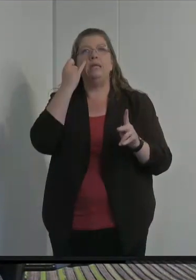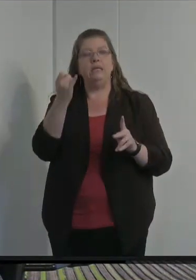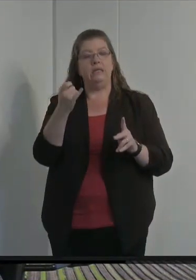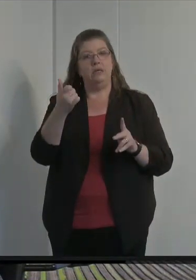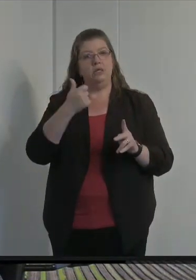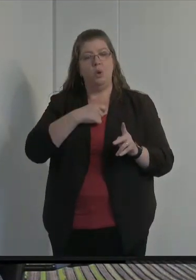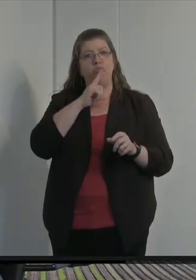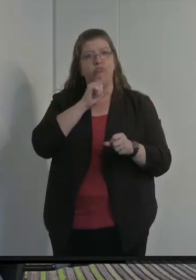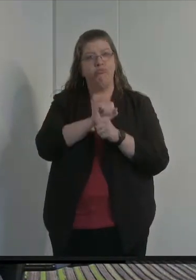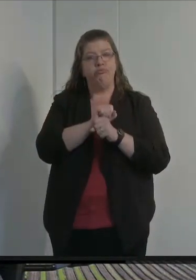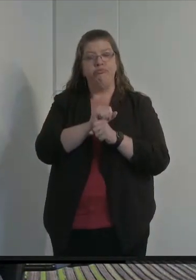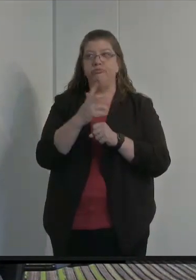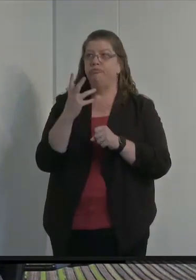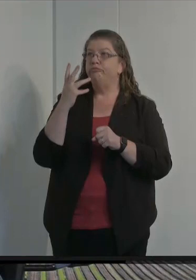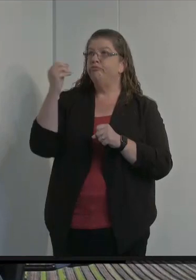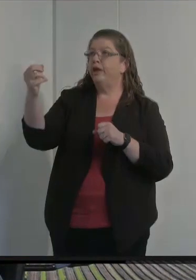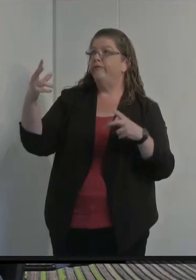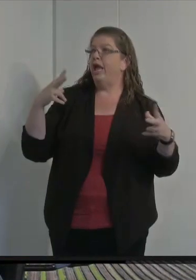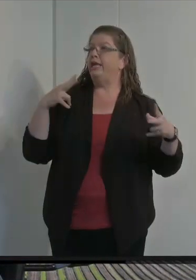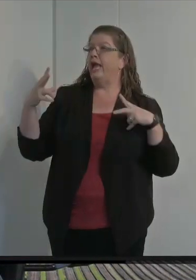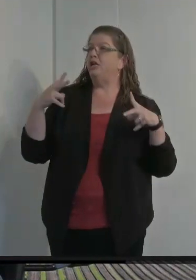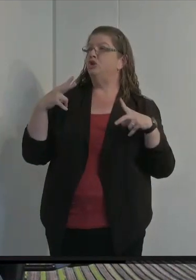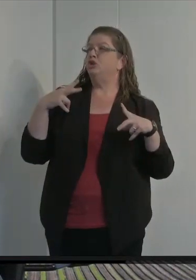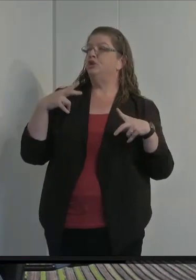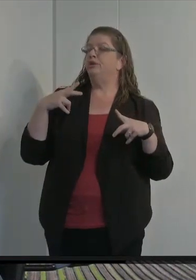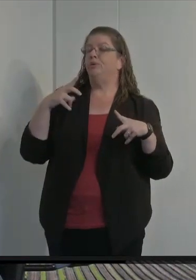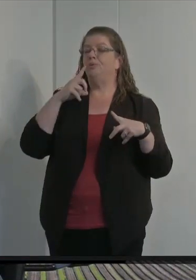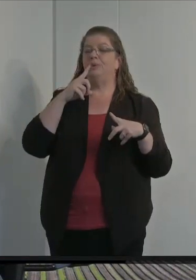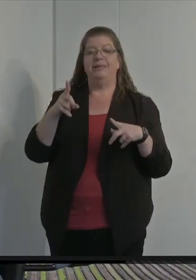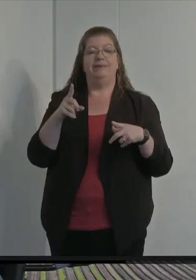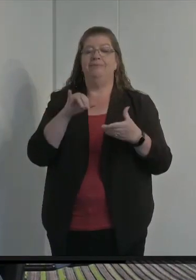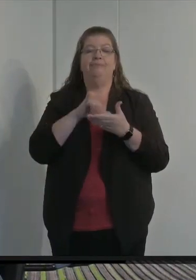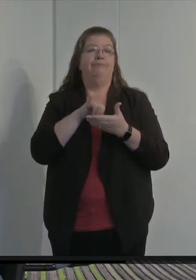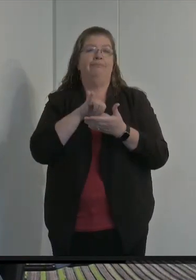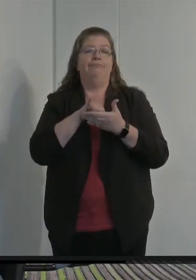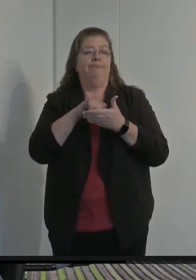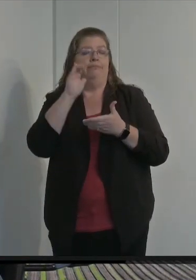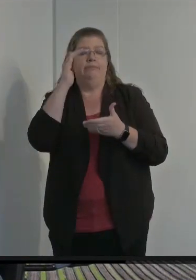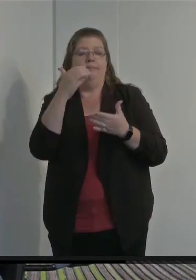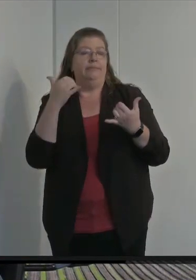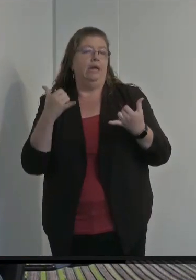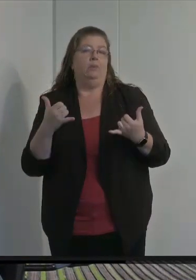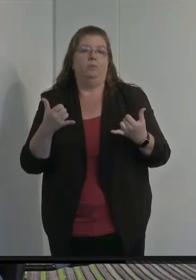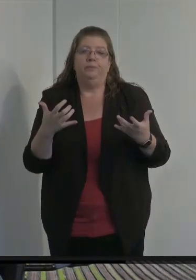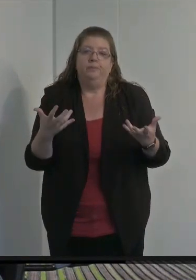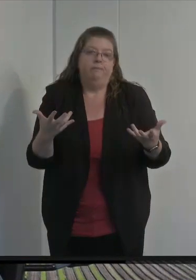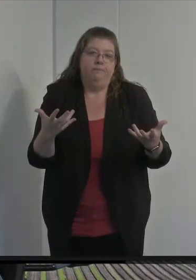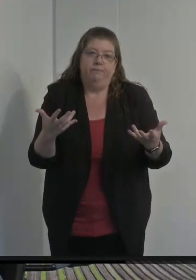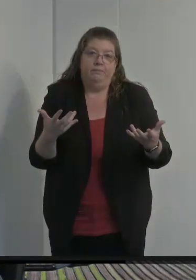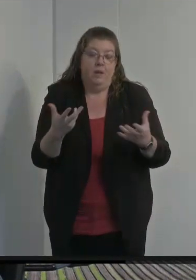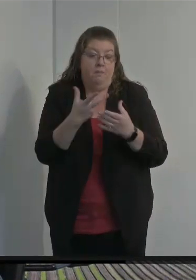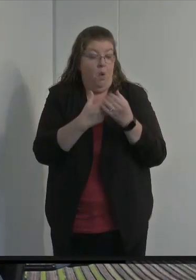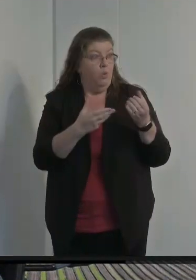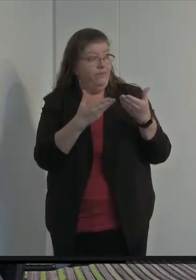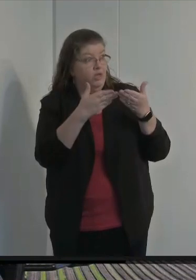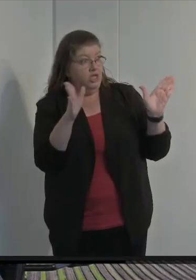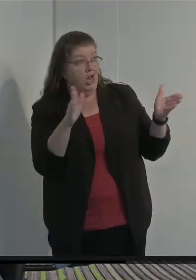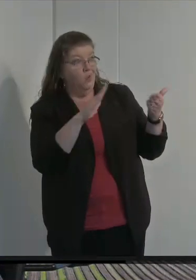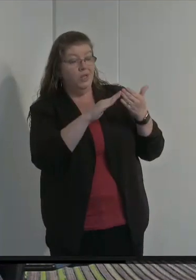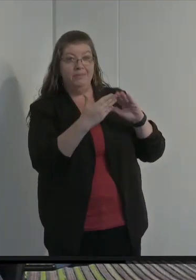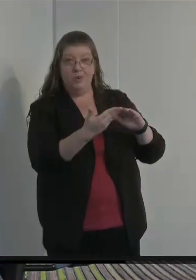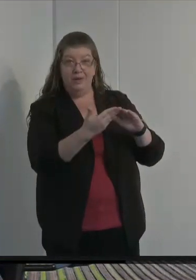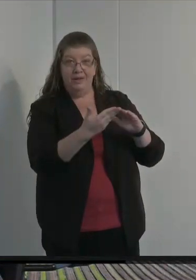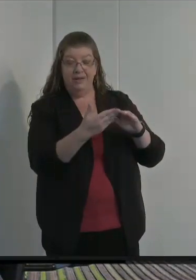a true vacation or an extended break is not anywhere on the horizon right now, both for the general